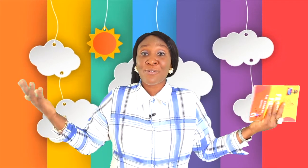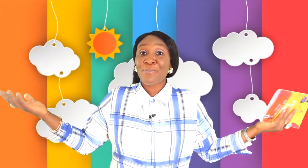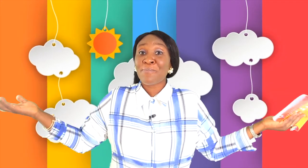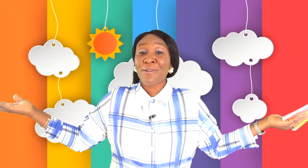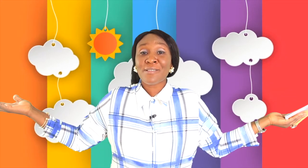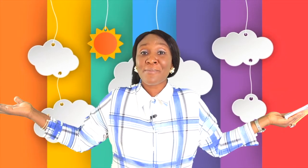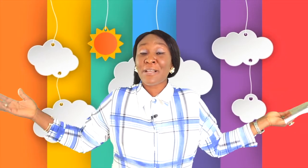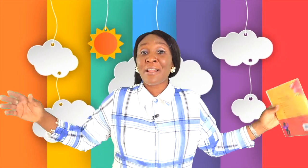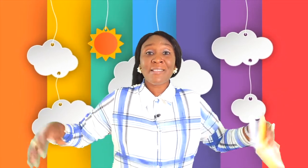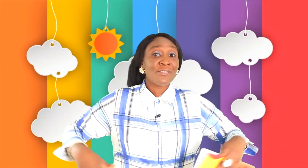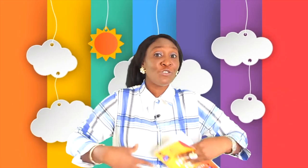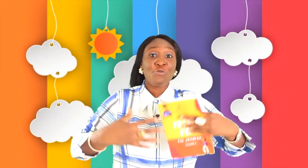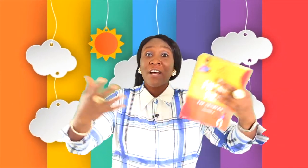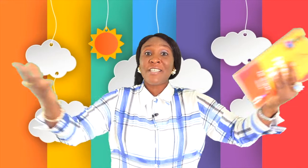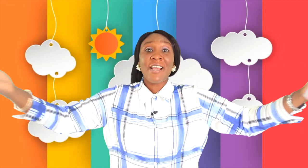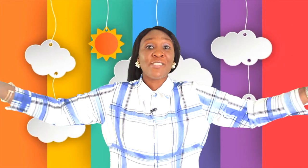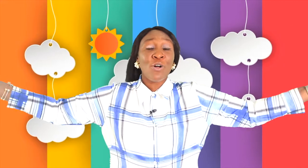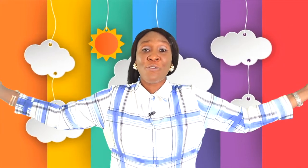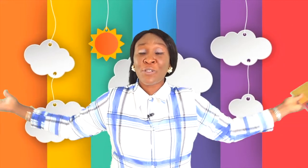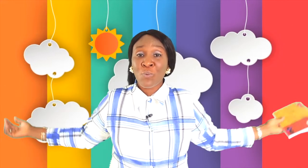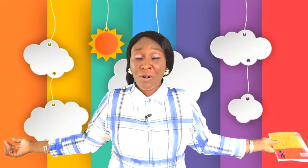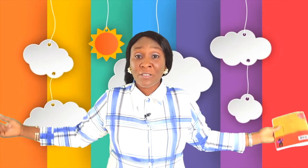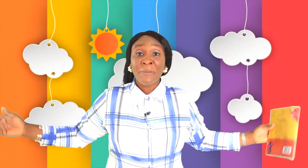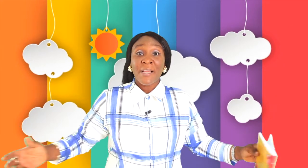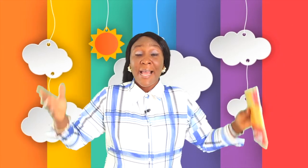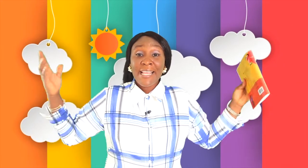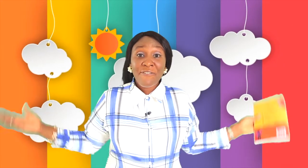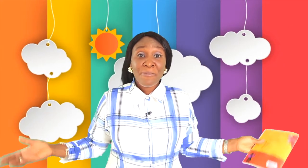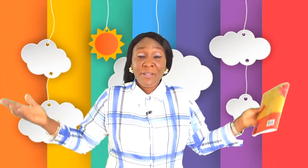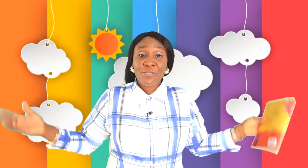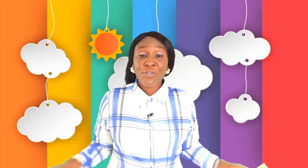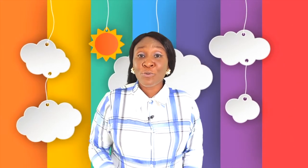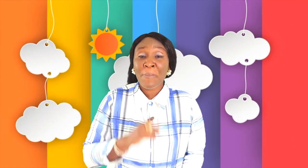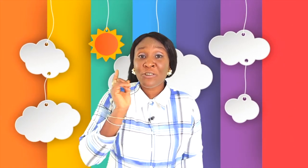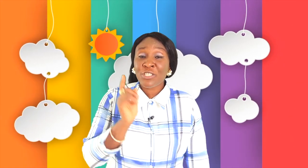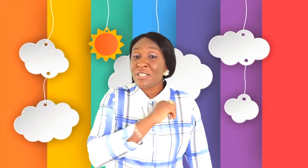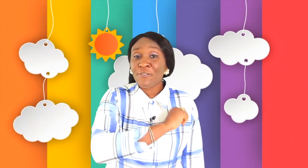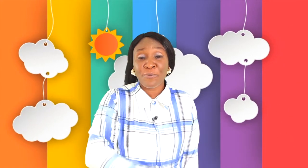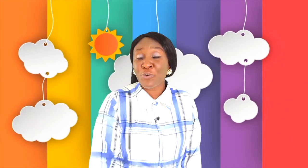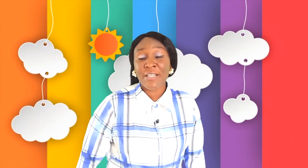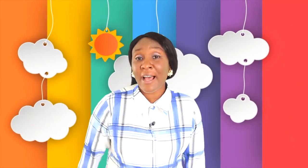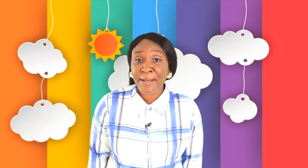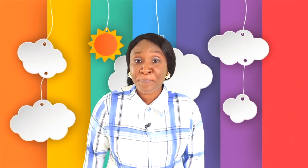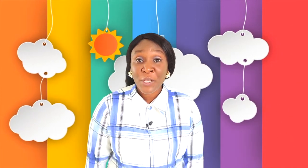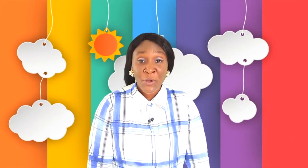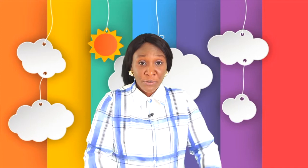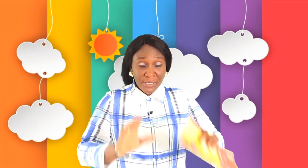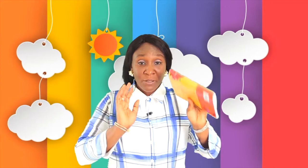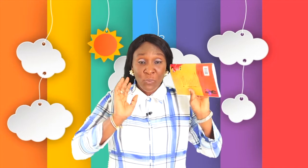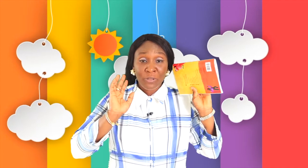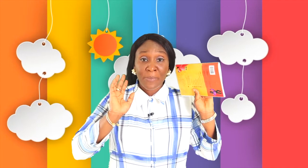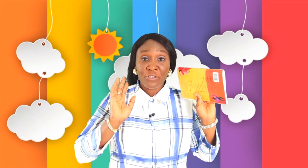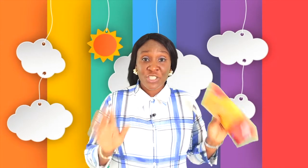to bloom and blossom. And our light is going to radiate all over the world. And everybody's going to know about Jesus from you and I. We're